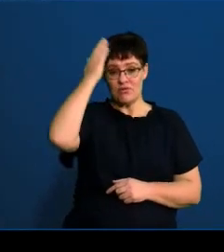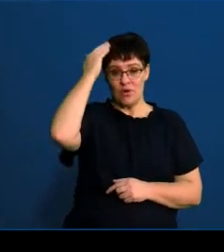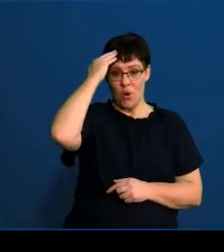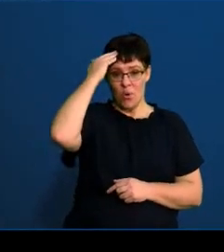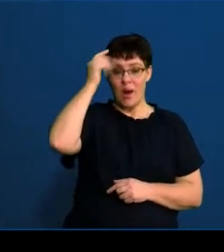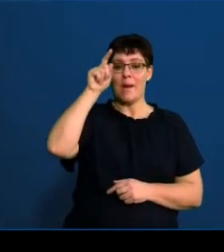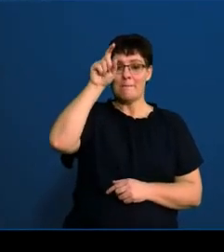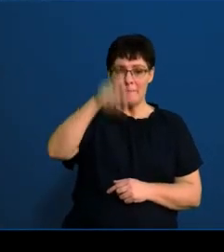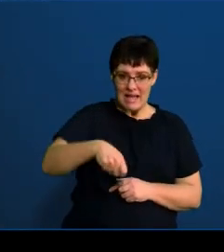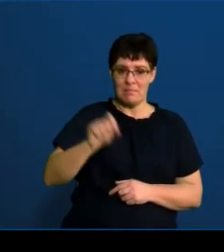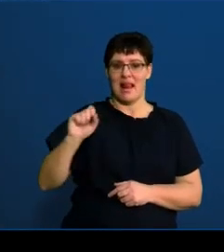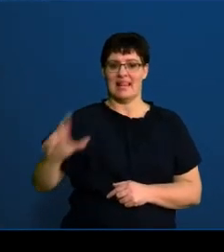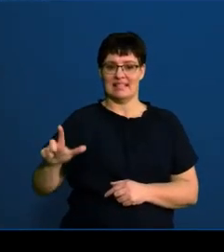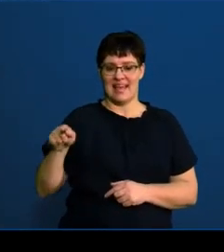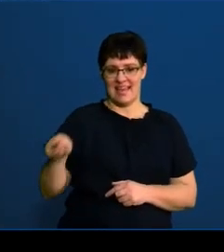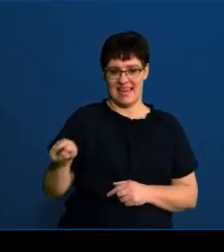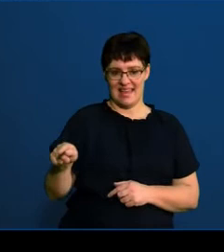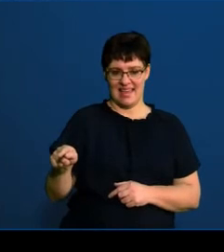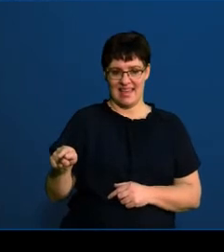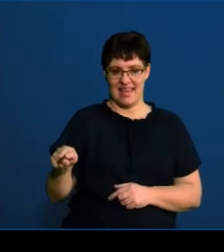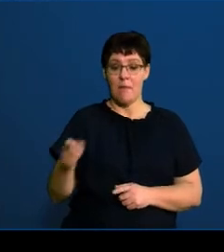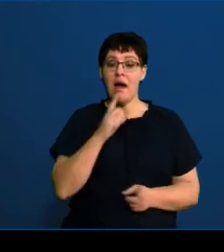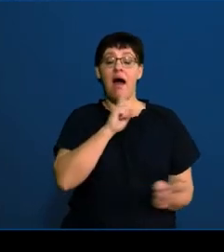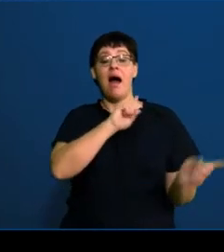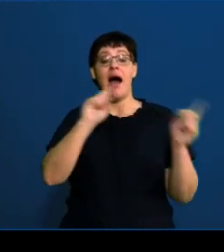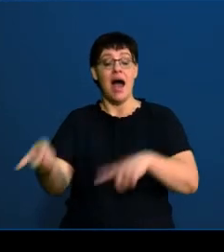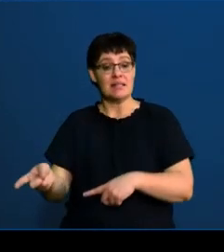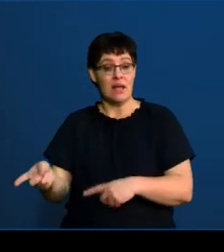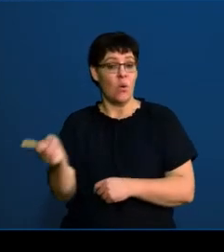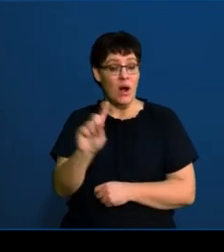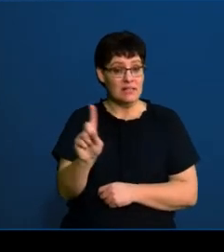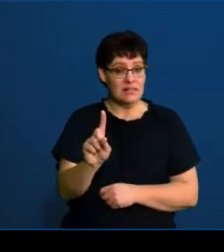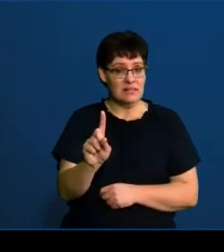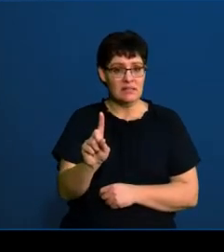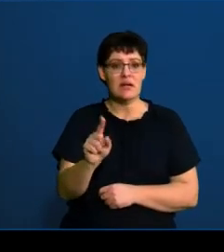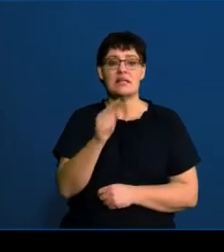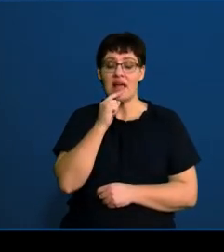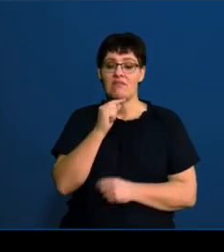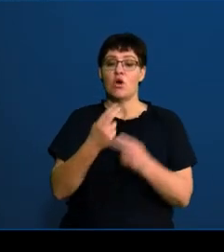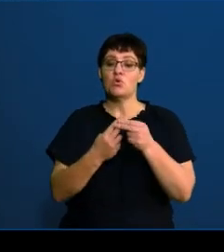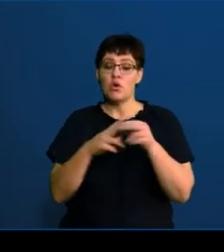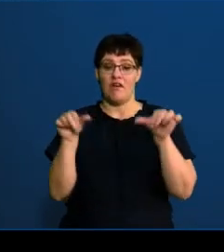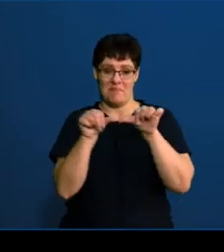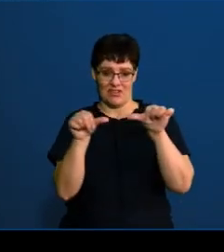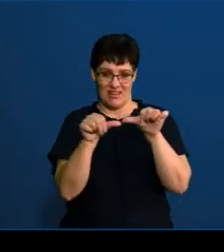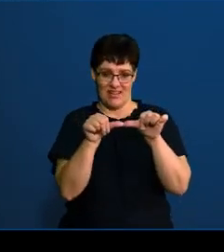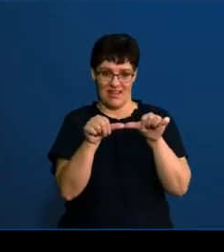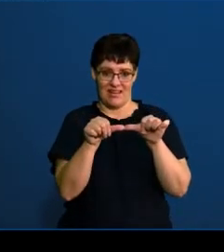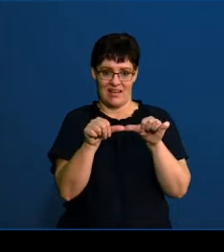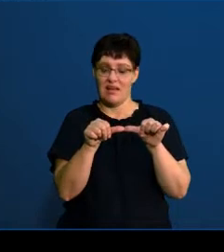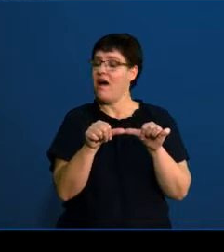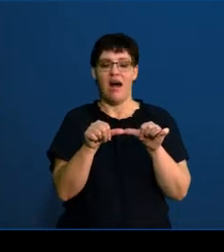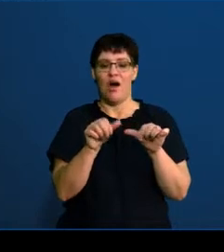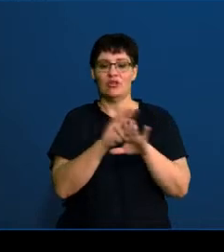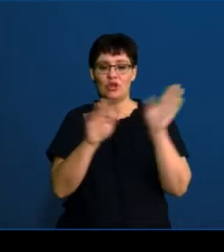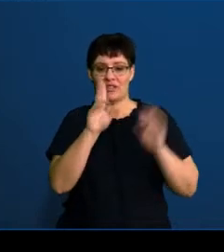be liters. So my answer to that question is write the units of measure for that was used in the